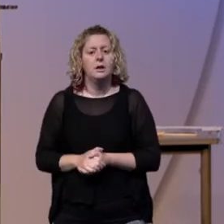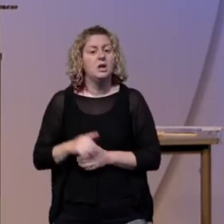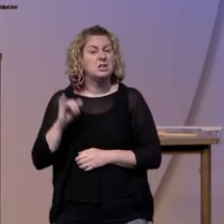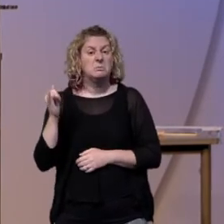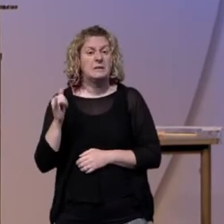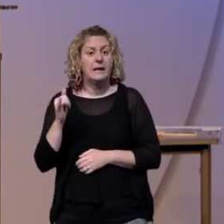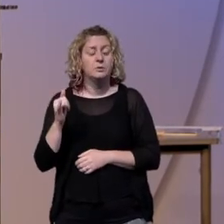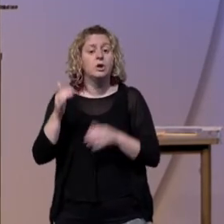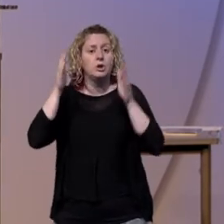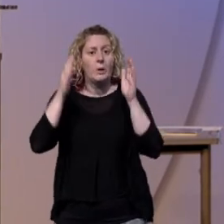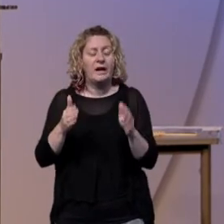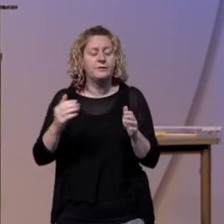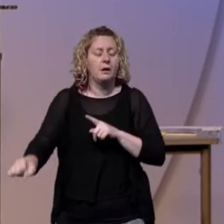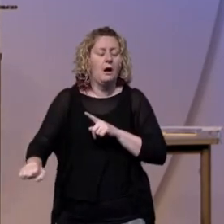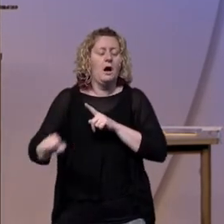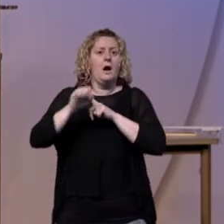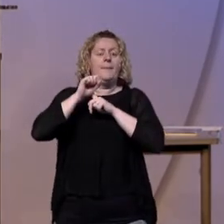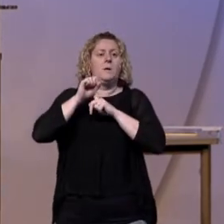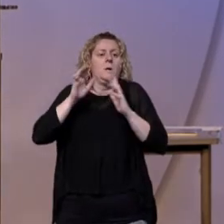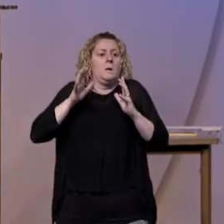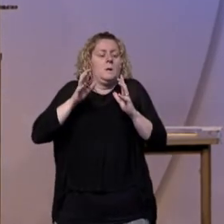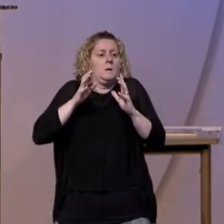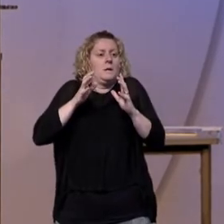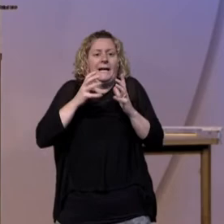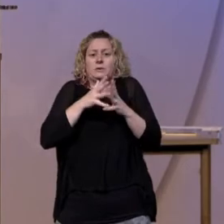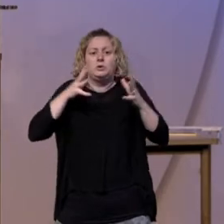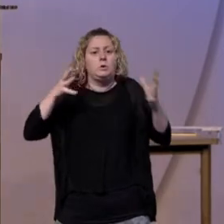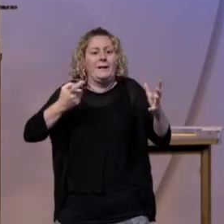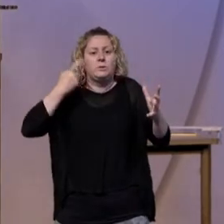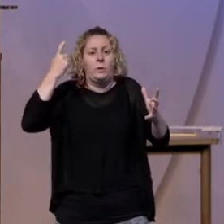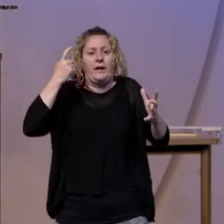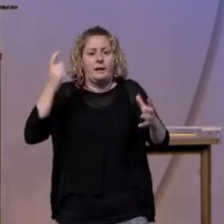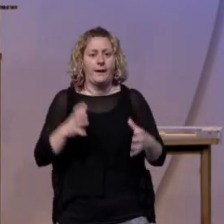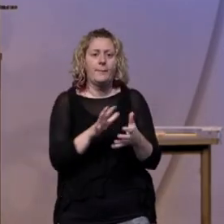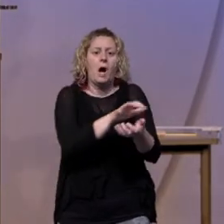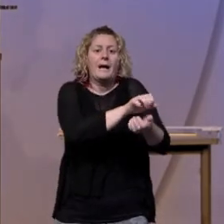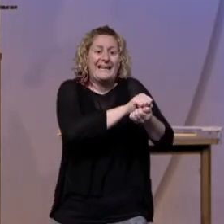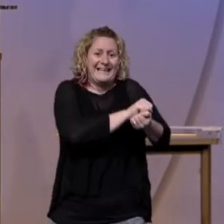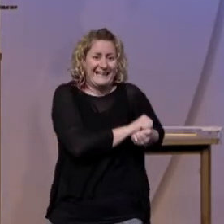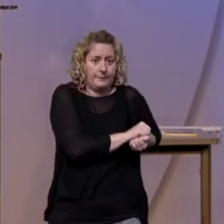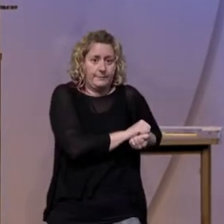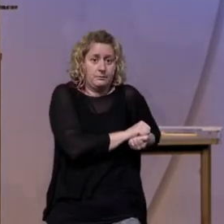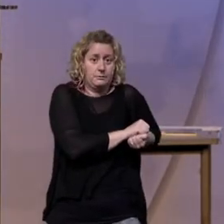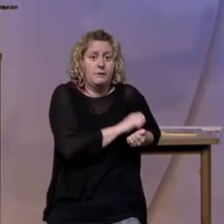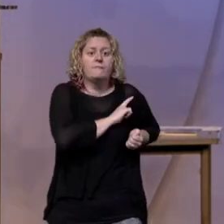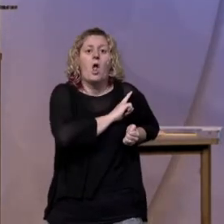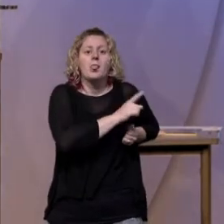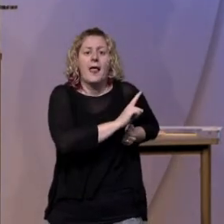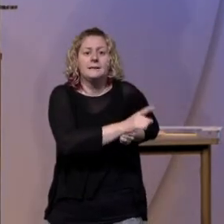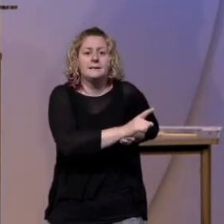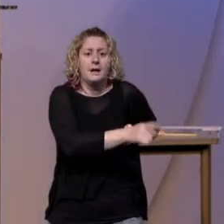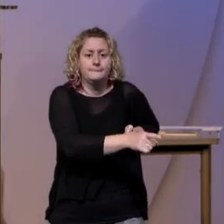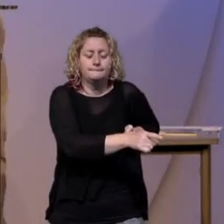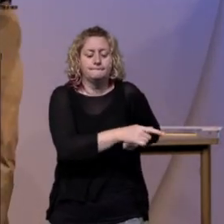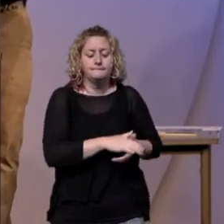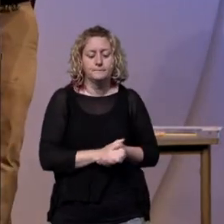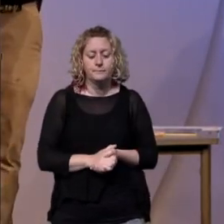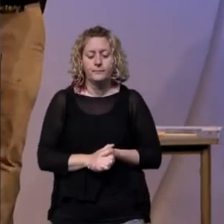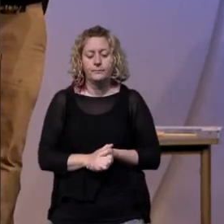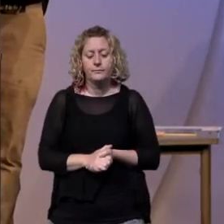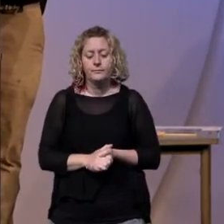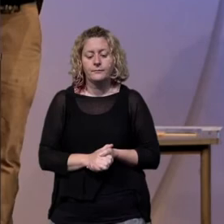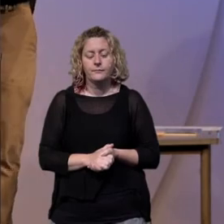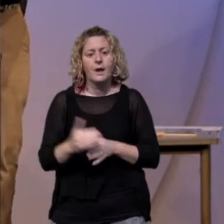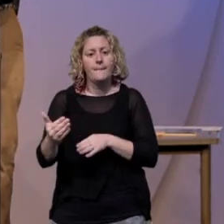later. I can't think about that now because I've got to do this, but I'm going to go come back to that this evening. Before Lucy and I came down here, we